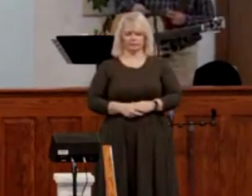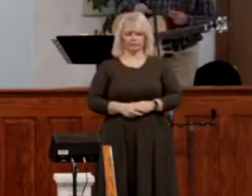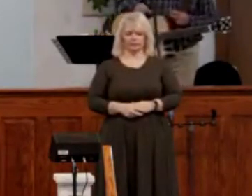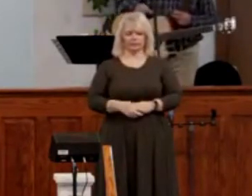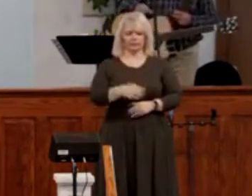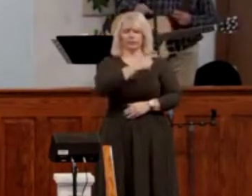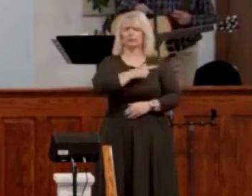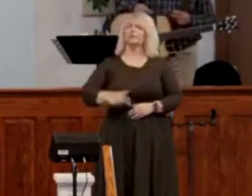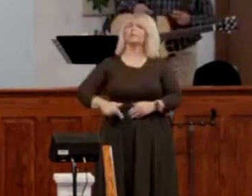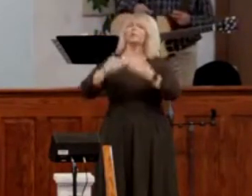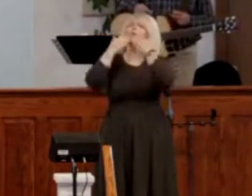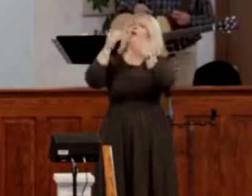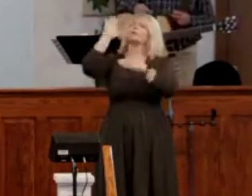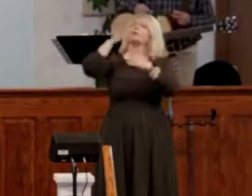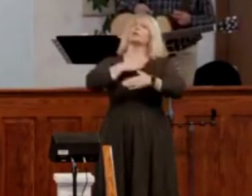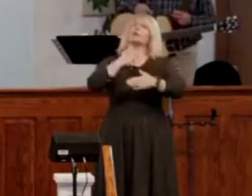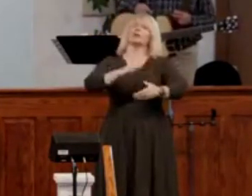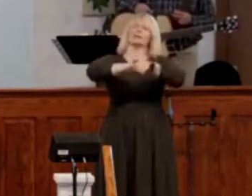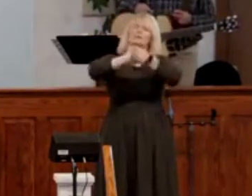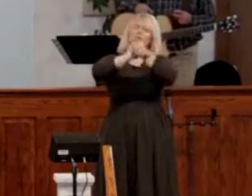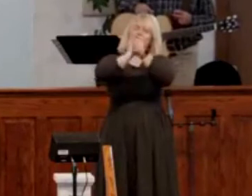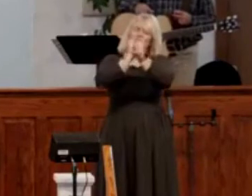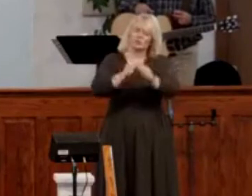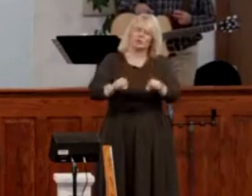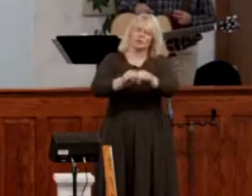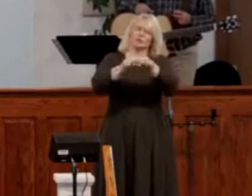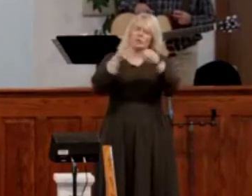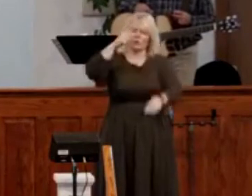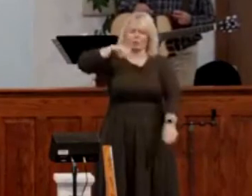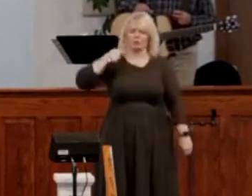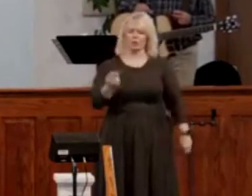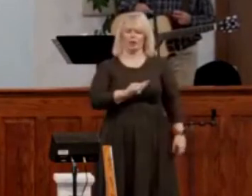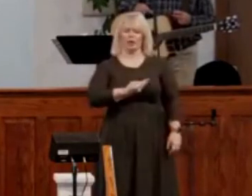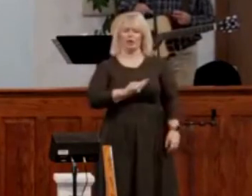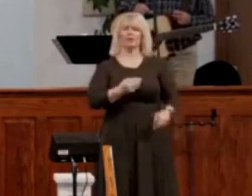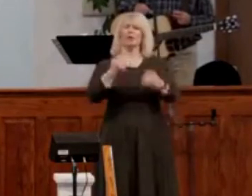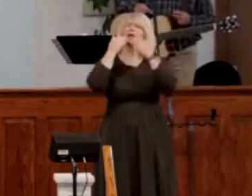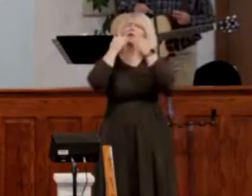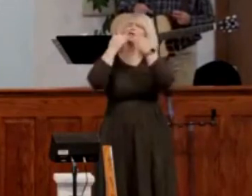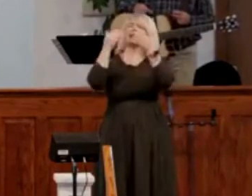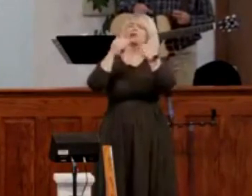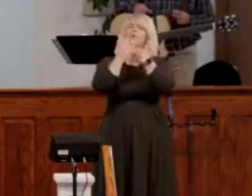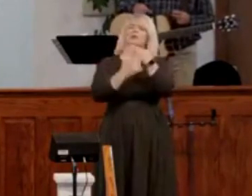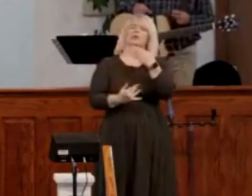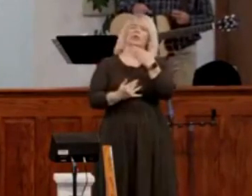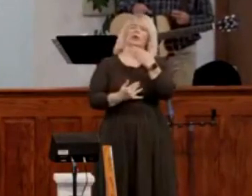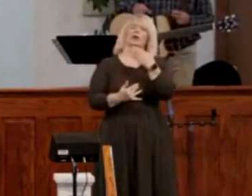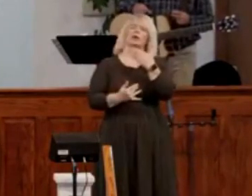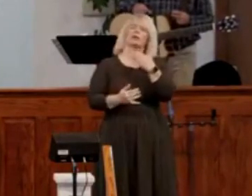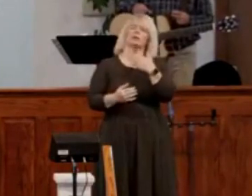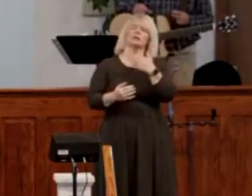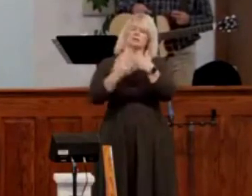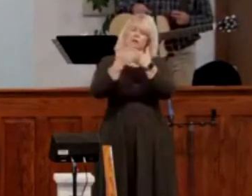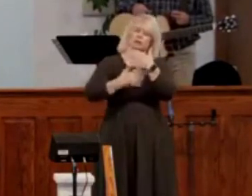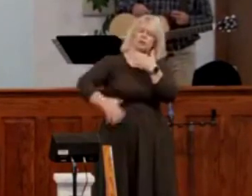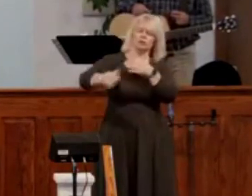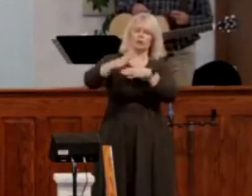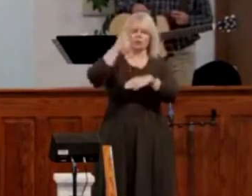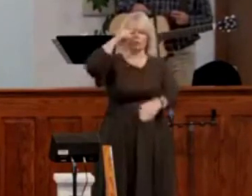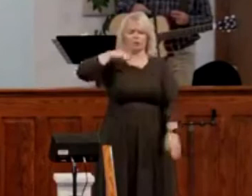Lord, we thank you for your body that was crushed and broken for us. We thank you for the blood that was shed on our